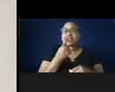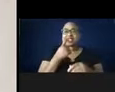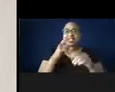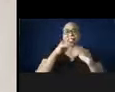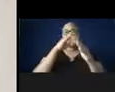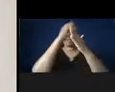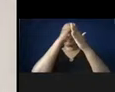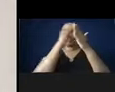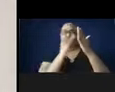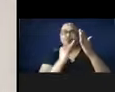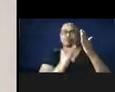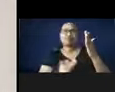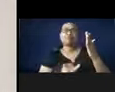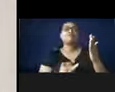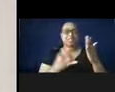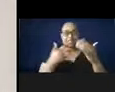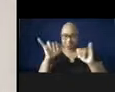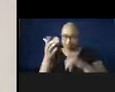And then in the basement,